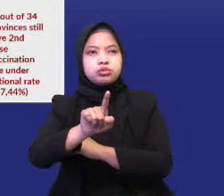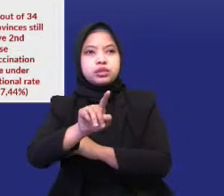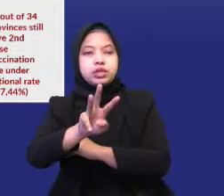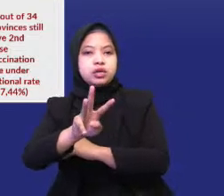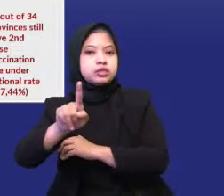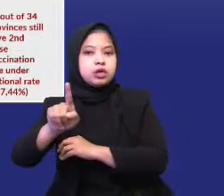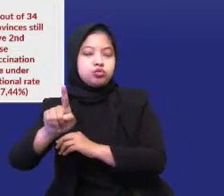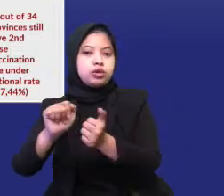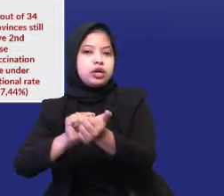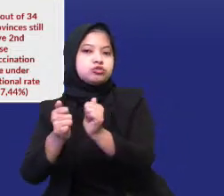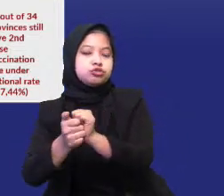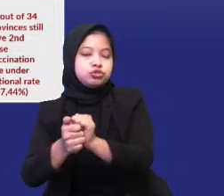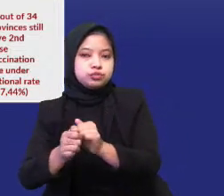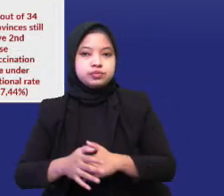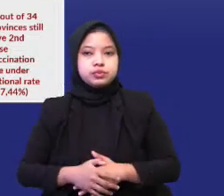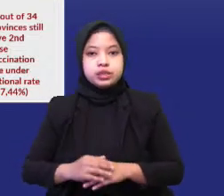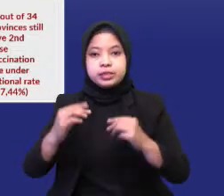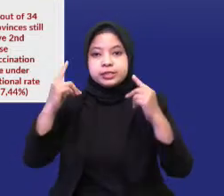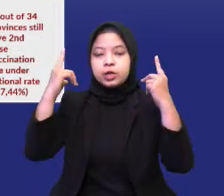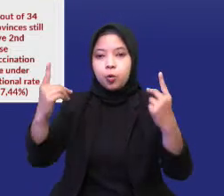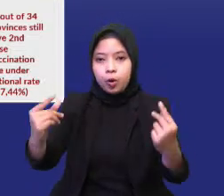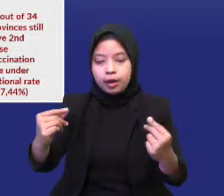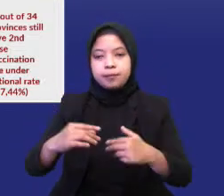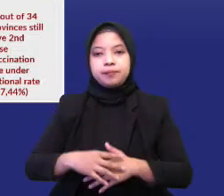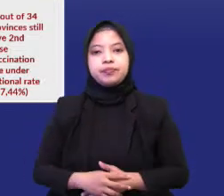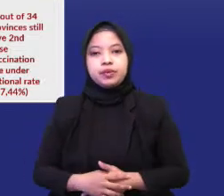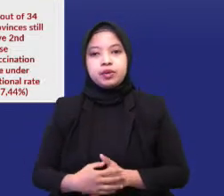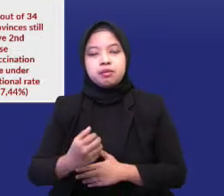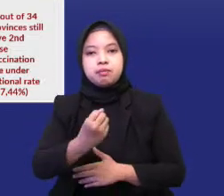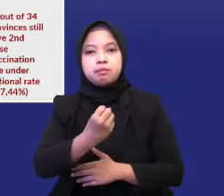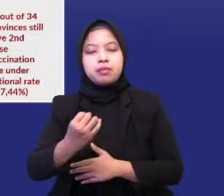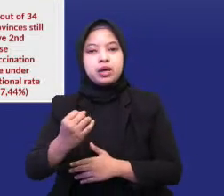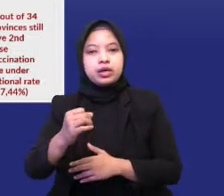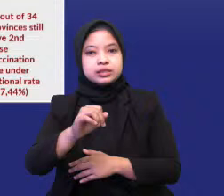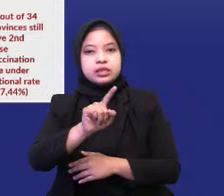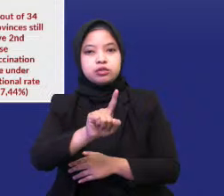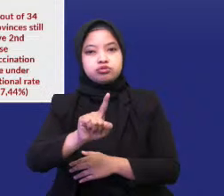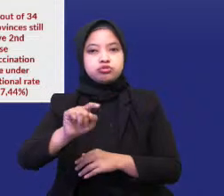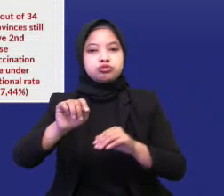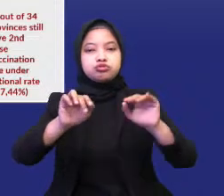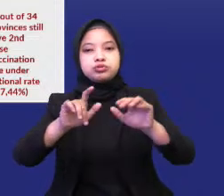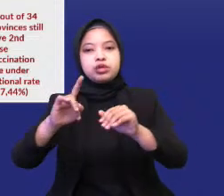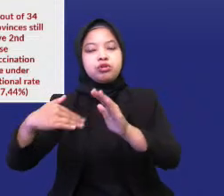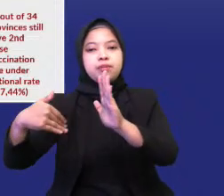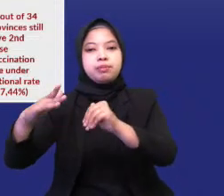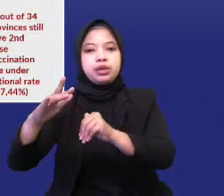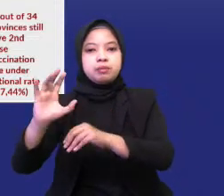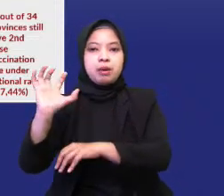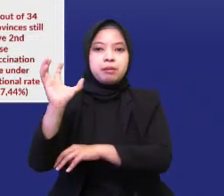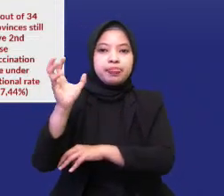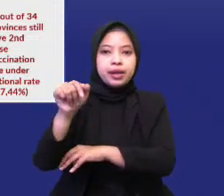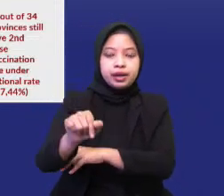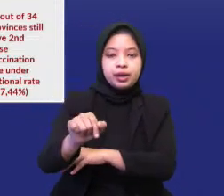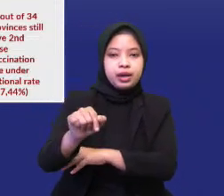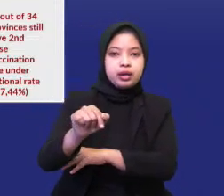cases. In West Java is 2,318 cases. Banten is